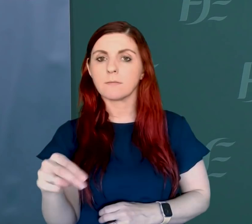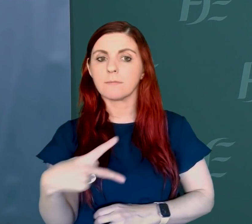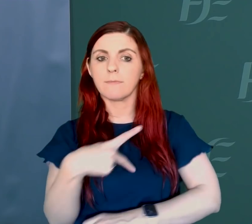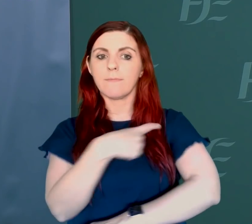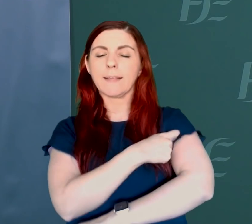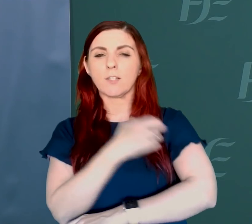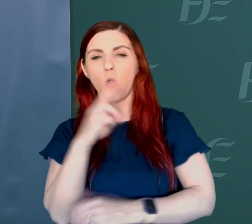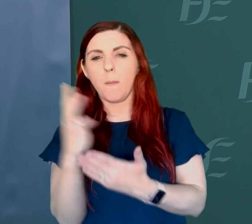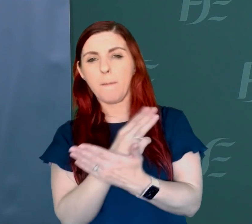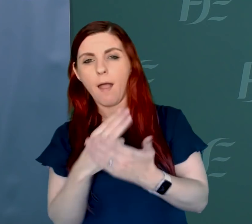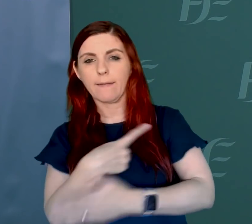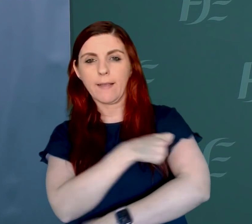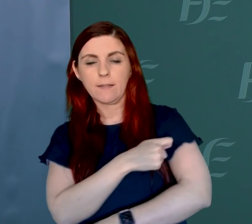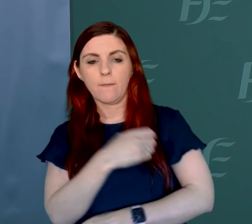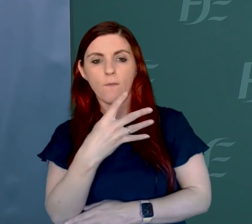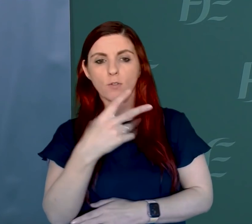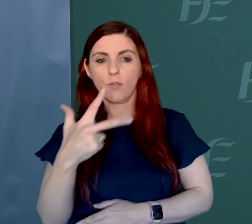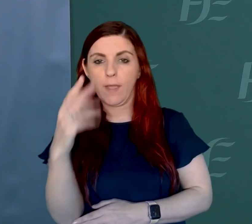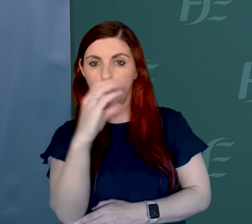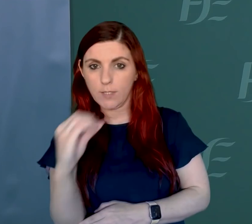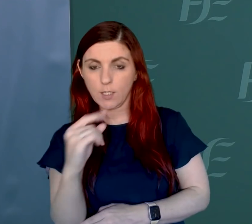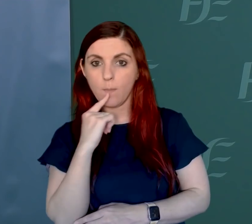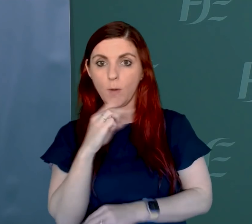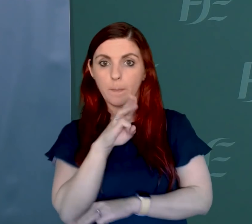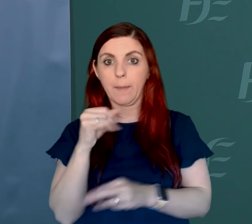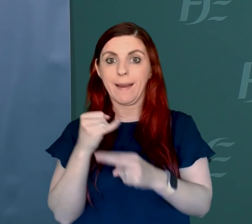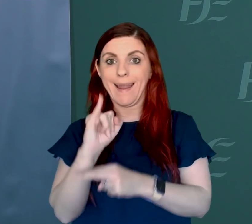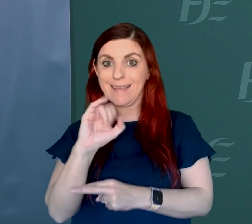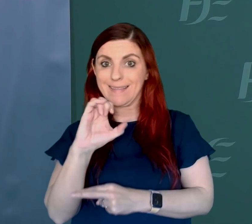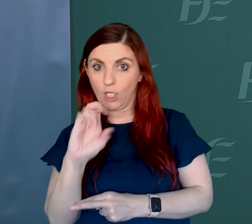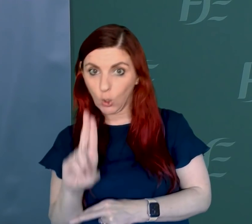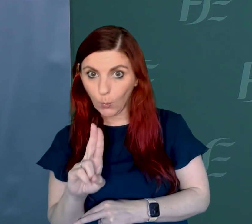partially vaccinated 43%. But of those in ICU,